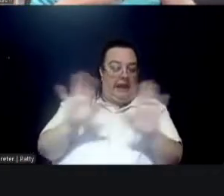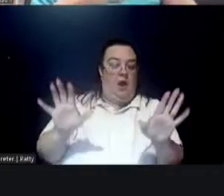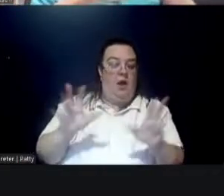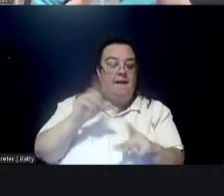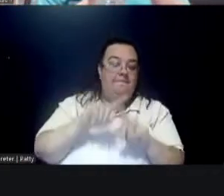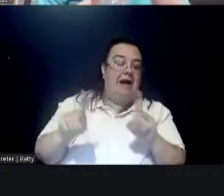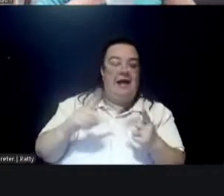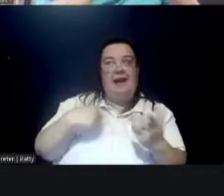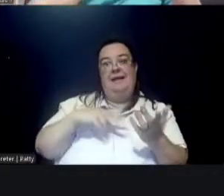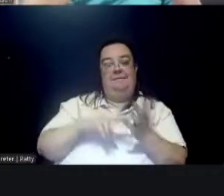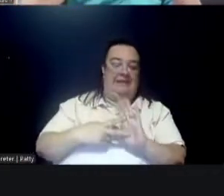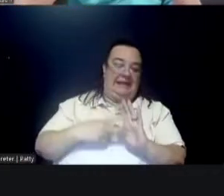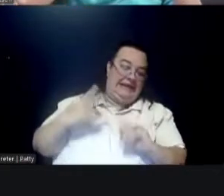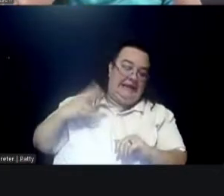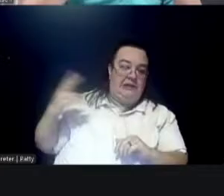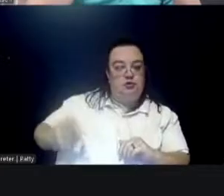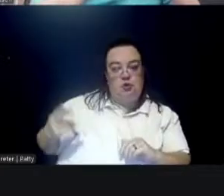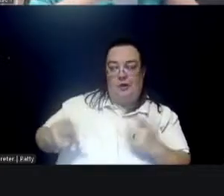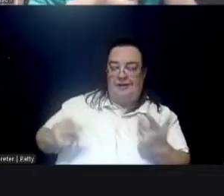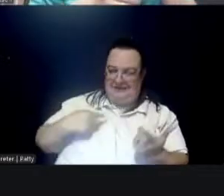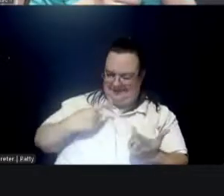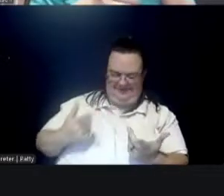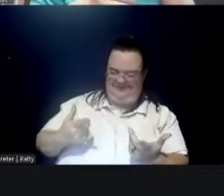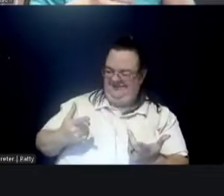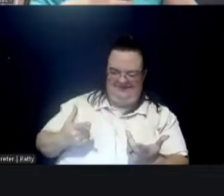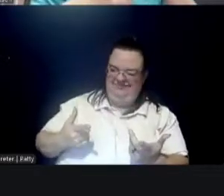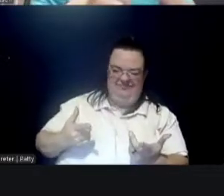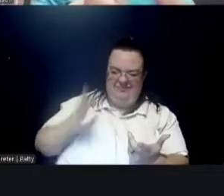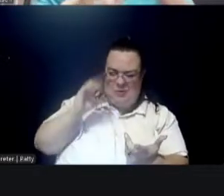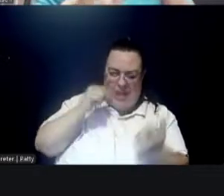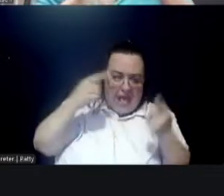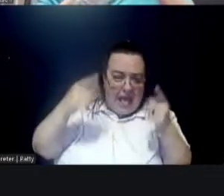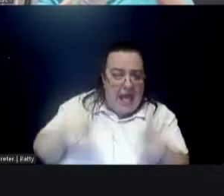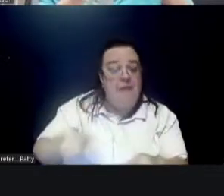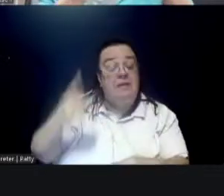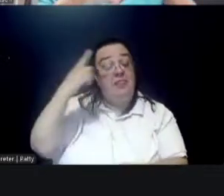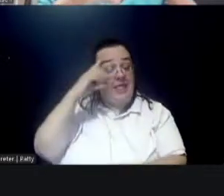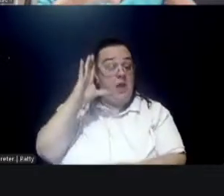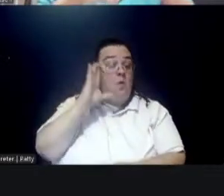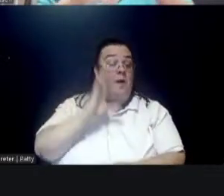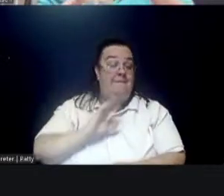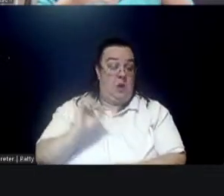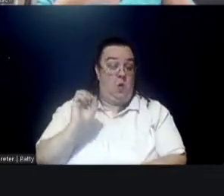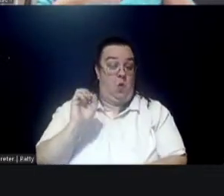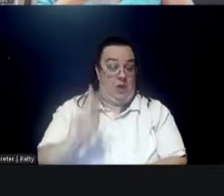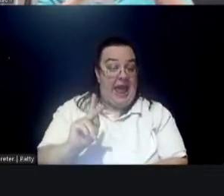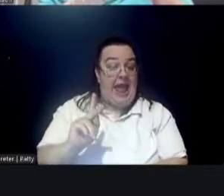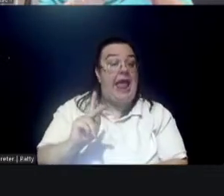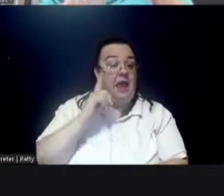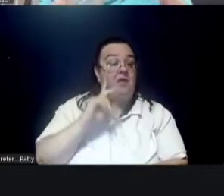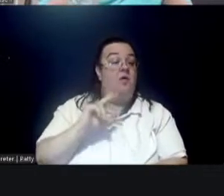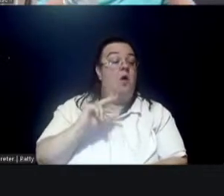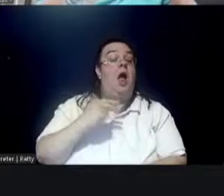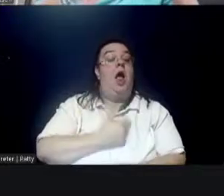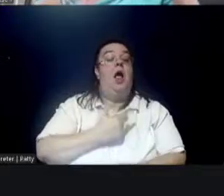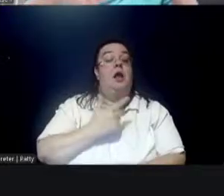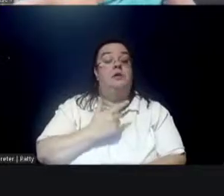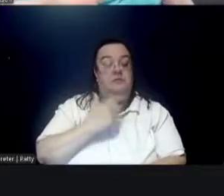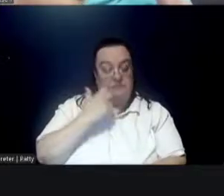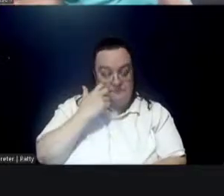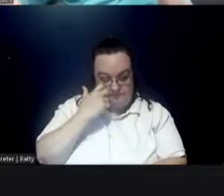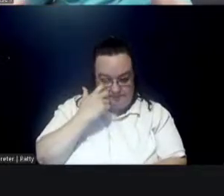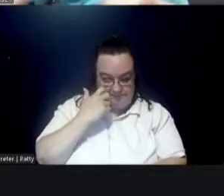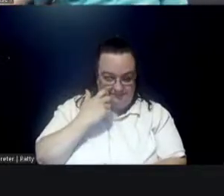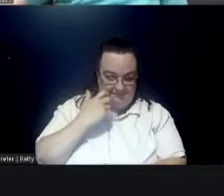I would say that's not going to happen. So I mean, I think it would be okay for us to dip down in these,